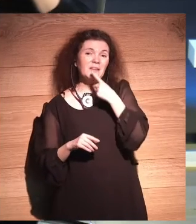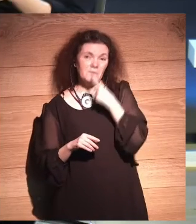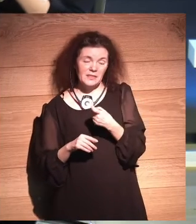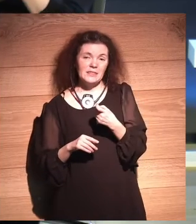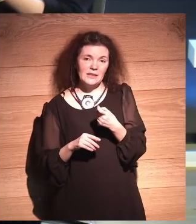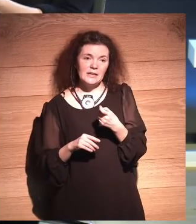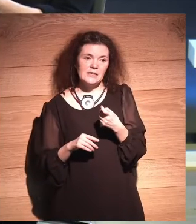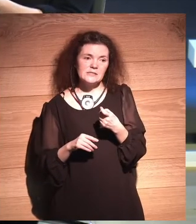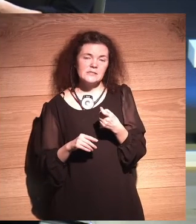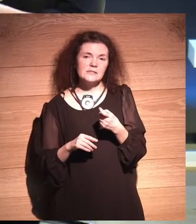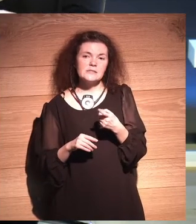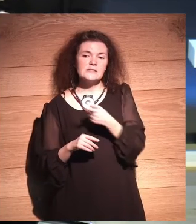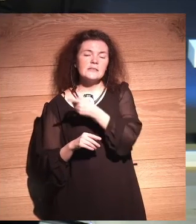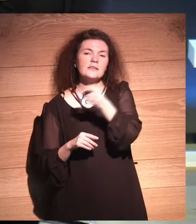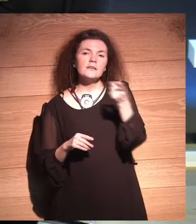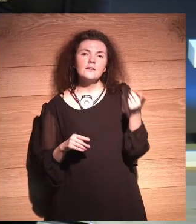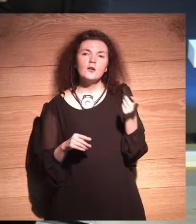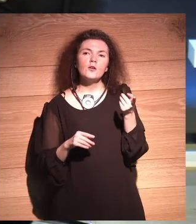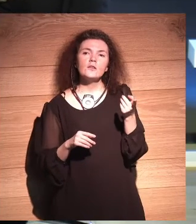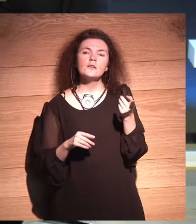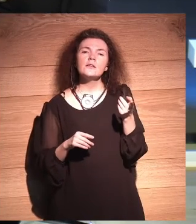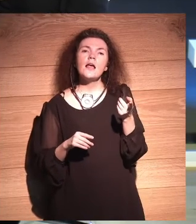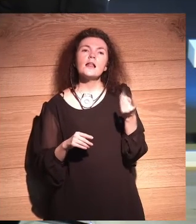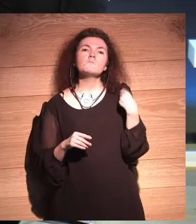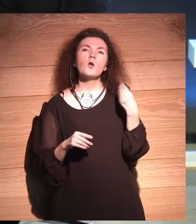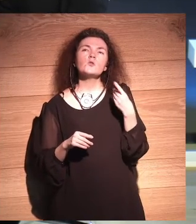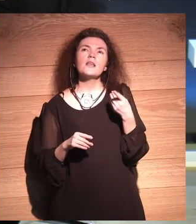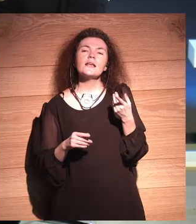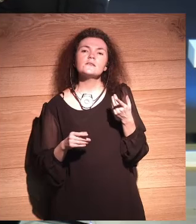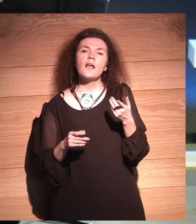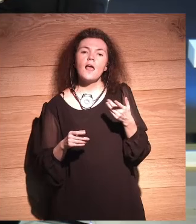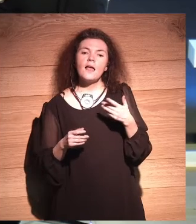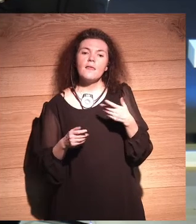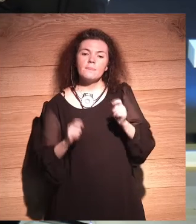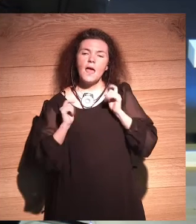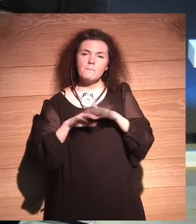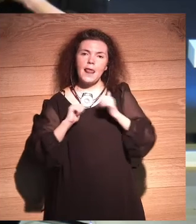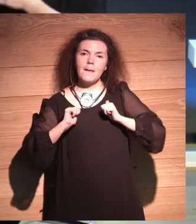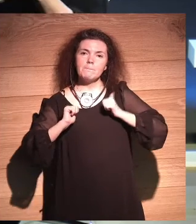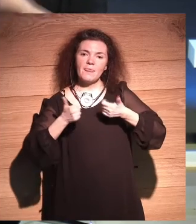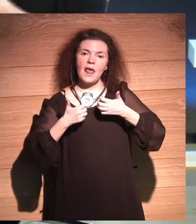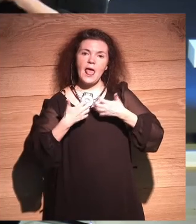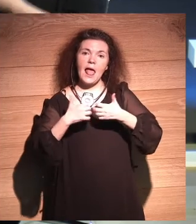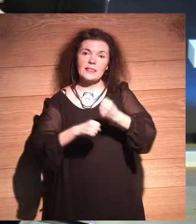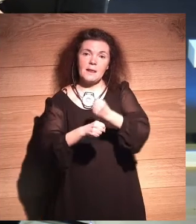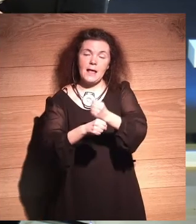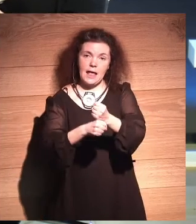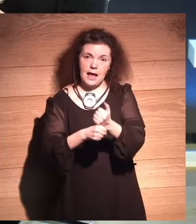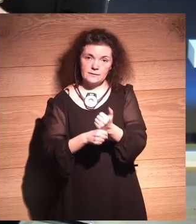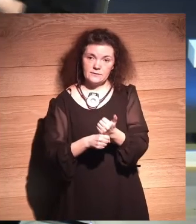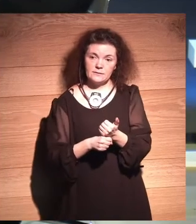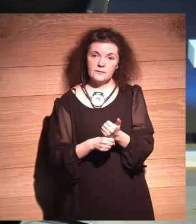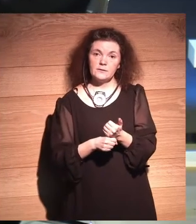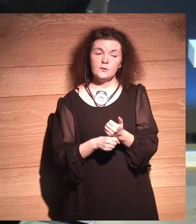actually just starting to do it. And that's where, to this point, and I hope some of these were illustrations, there are 100